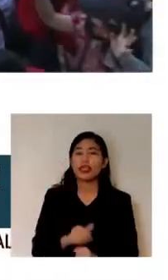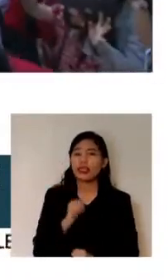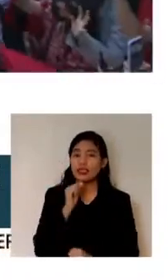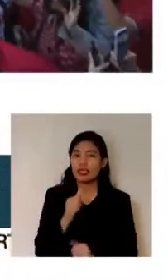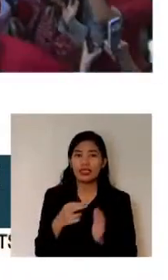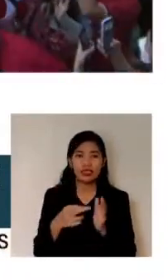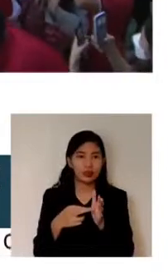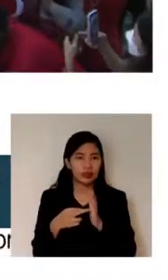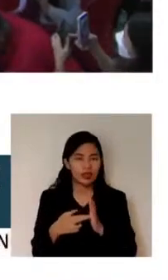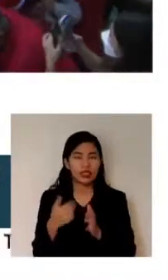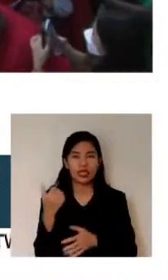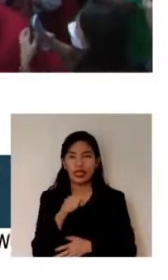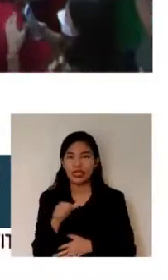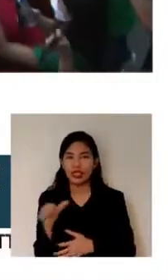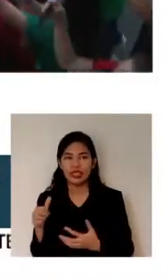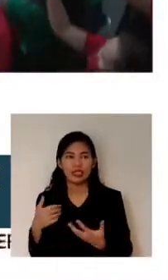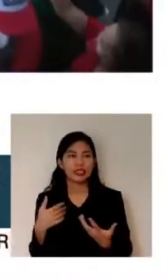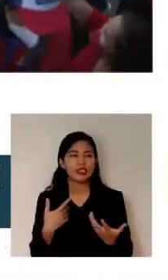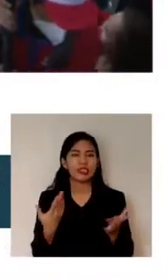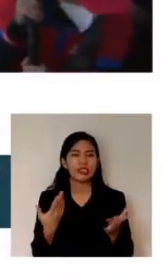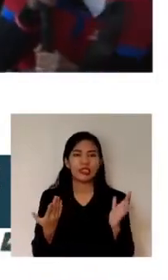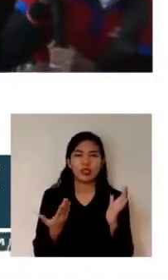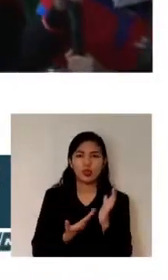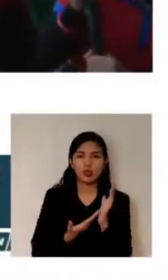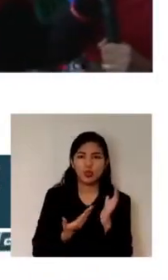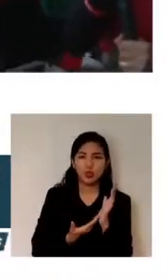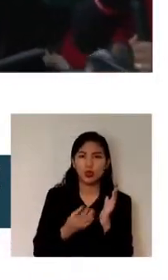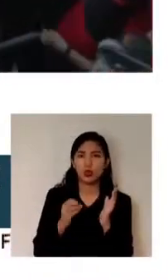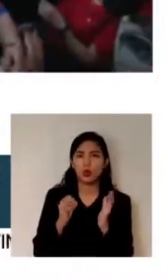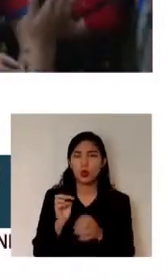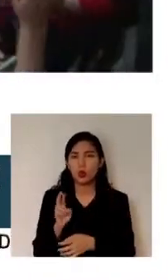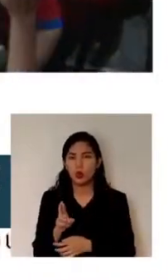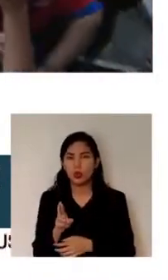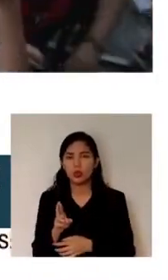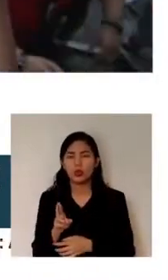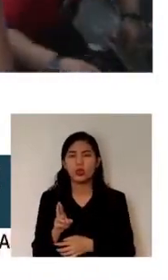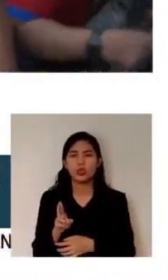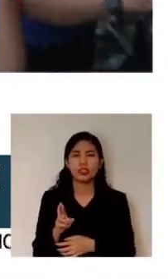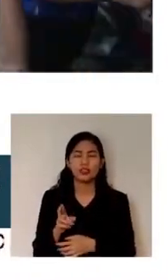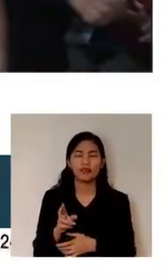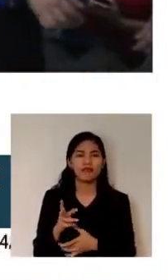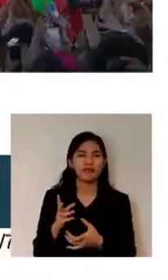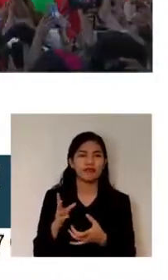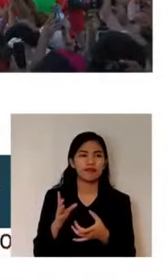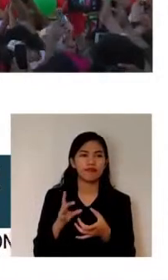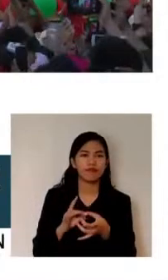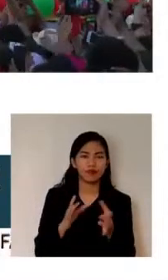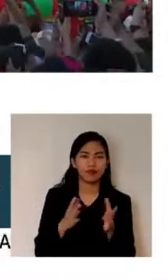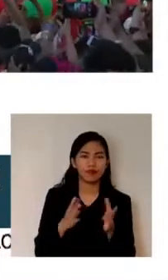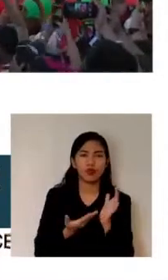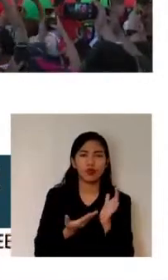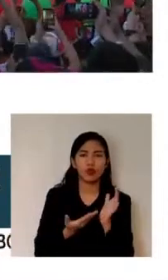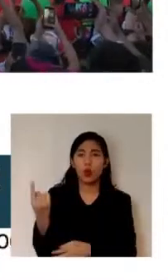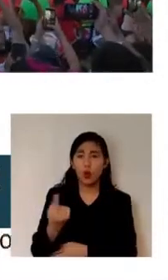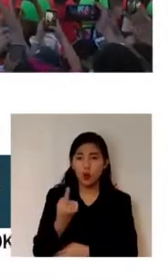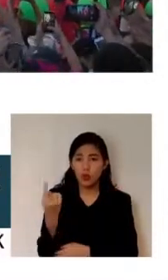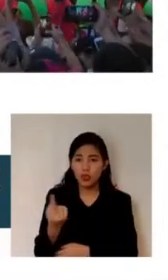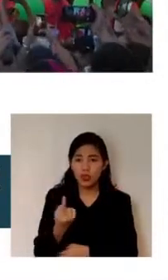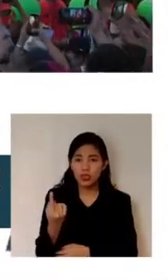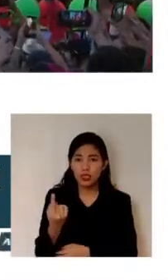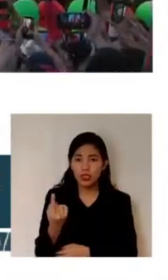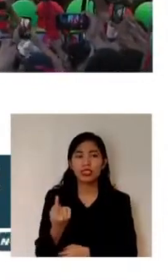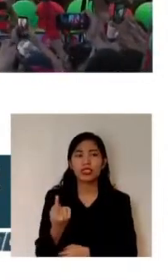any documentary evidence or testimonial evidence, except only with respect to the law